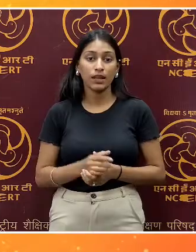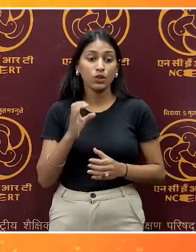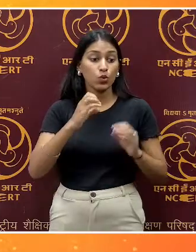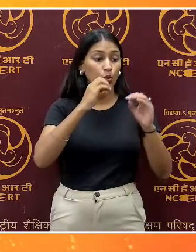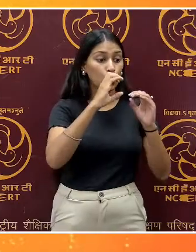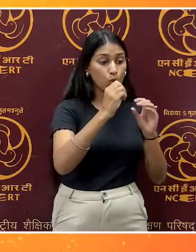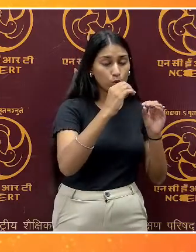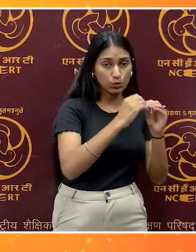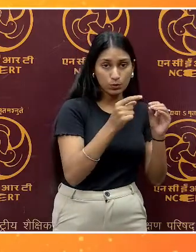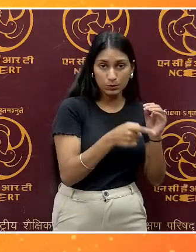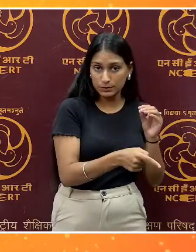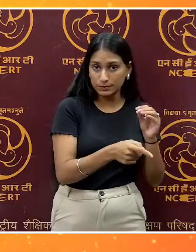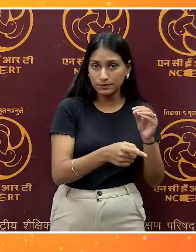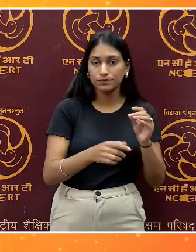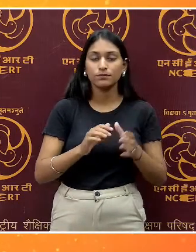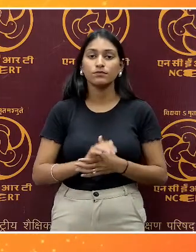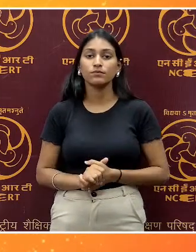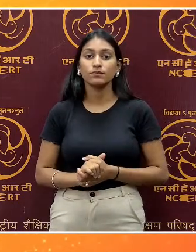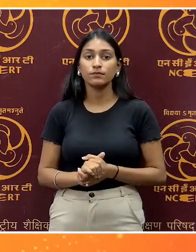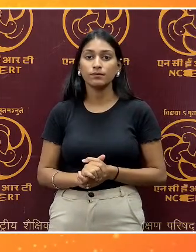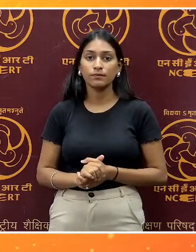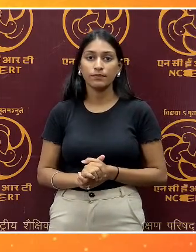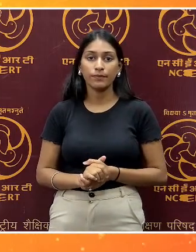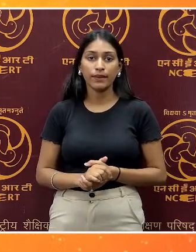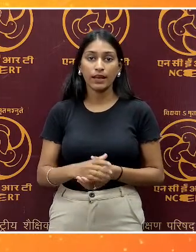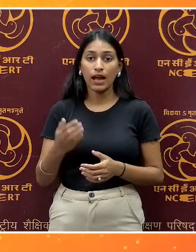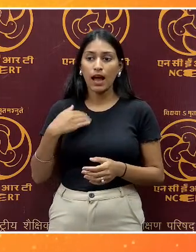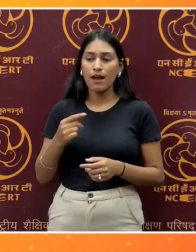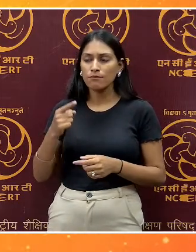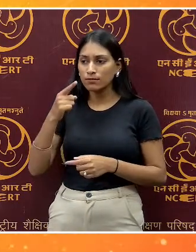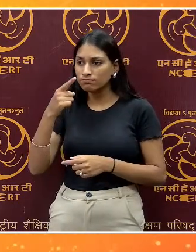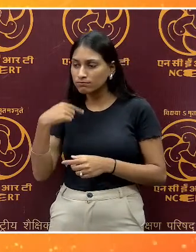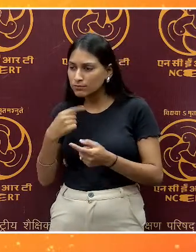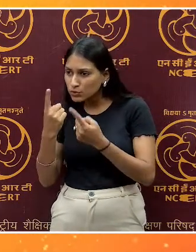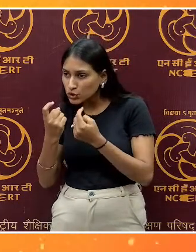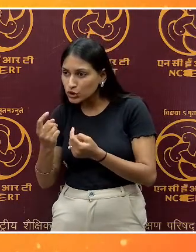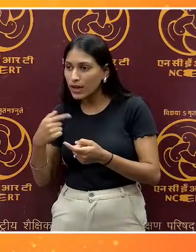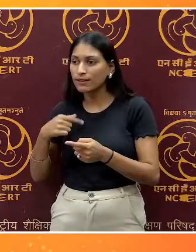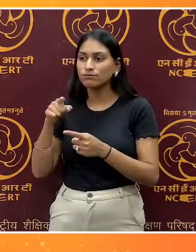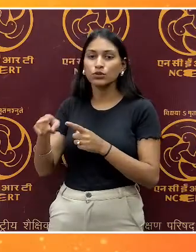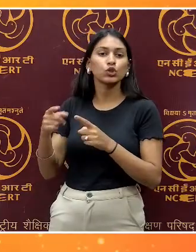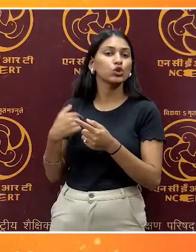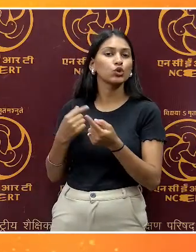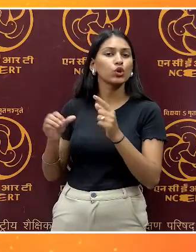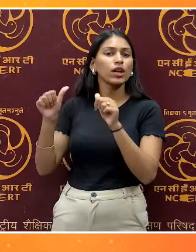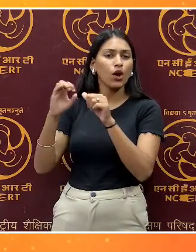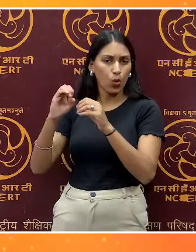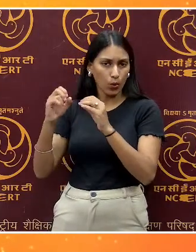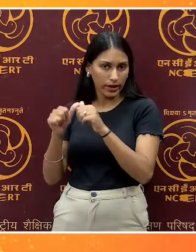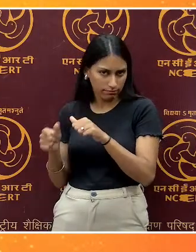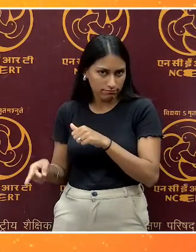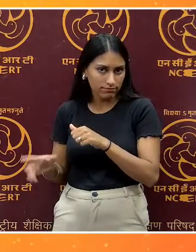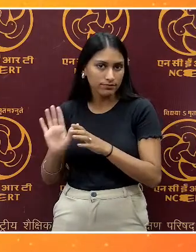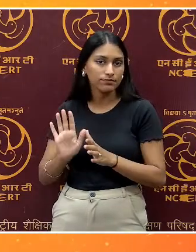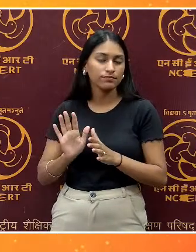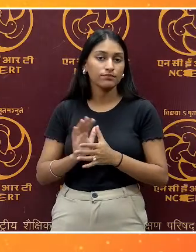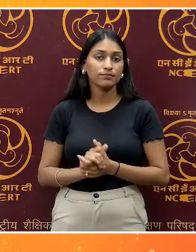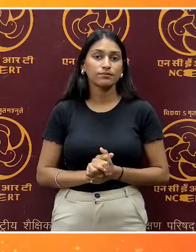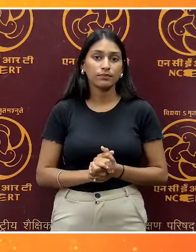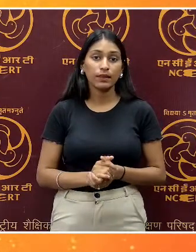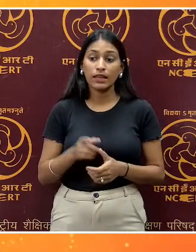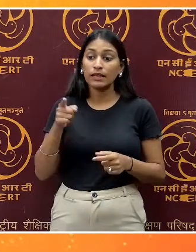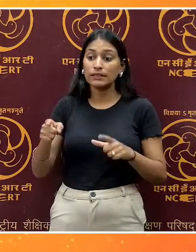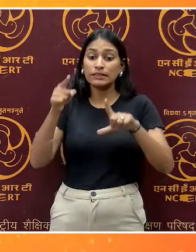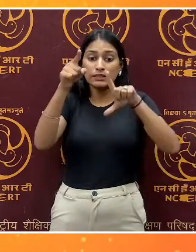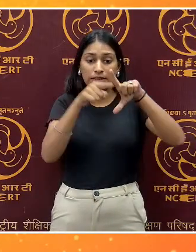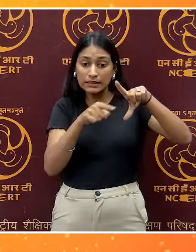and direction also you can actually check diagrammatically. You can measure the angle here at O. This angle will